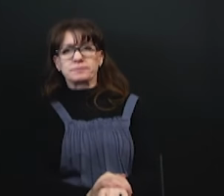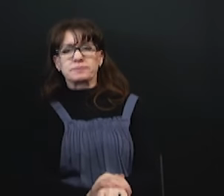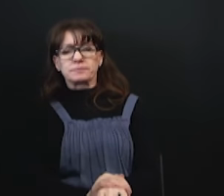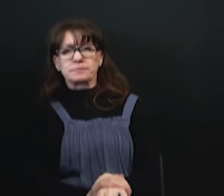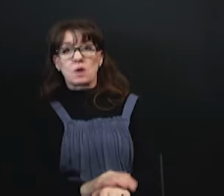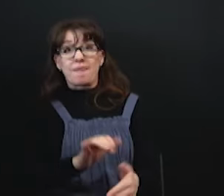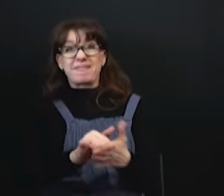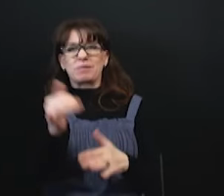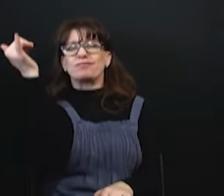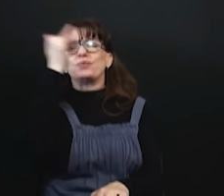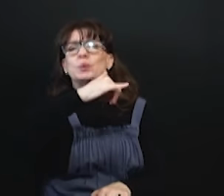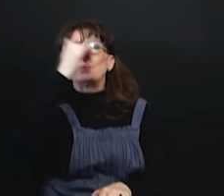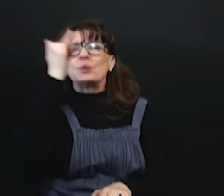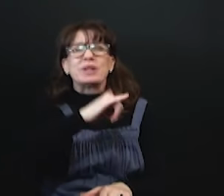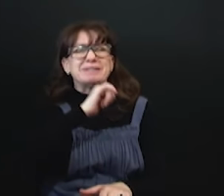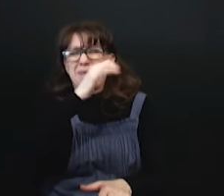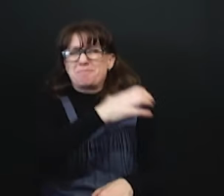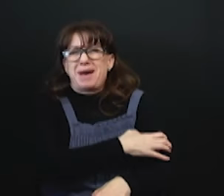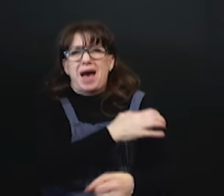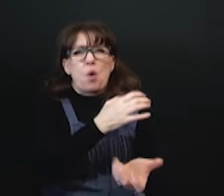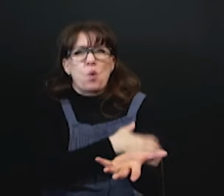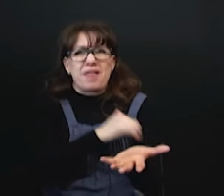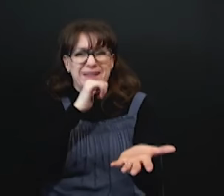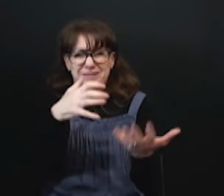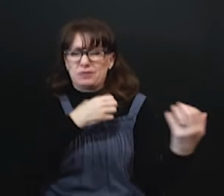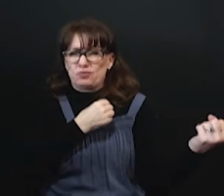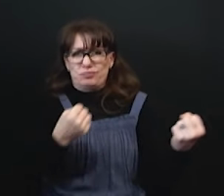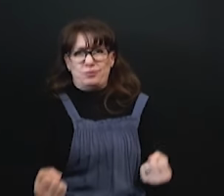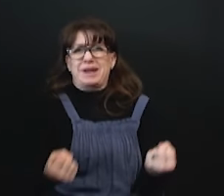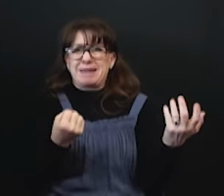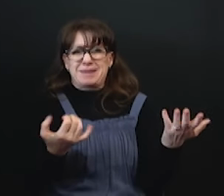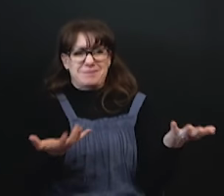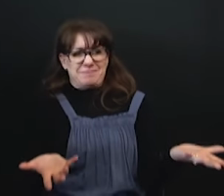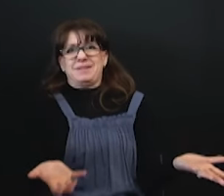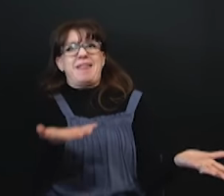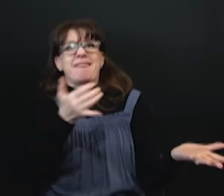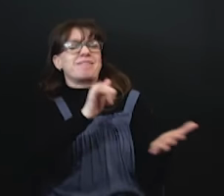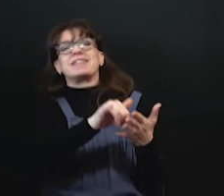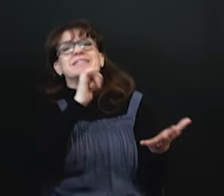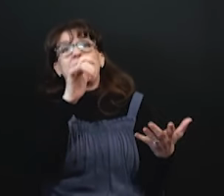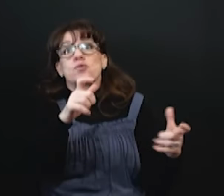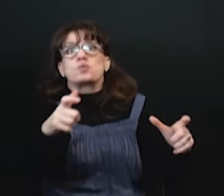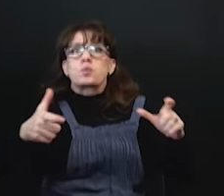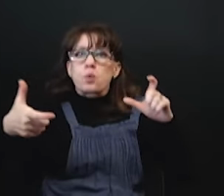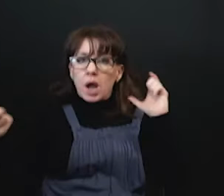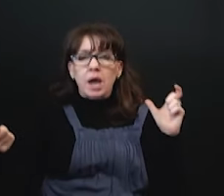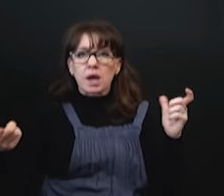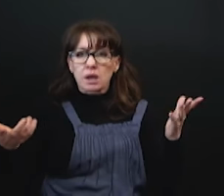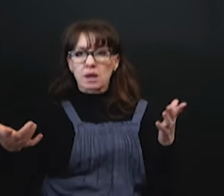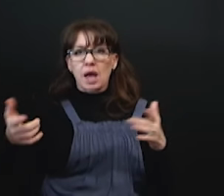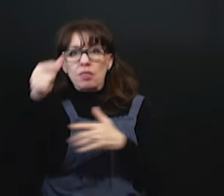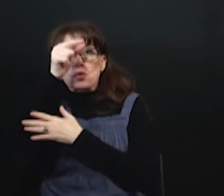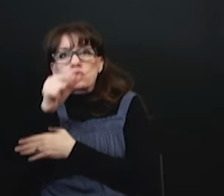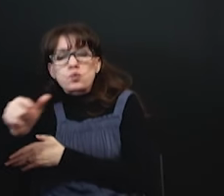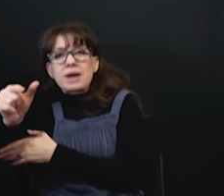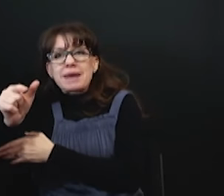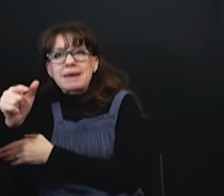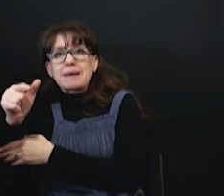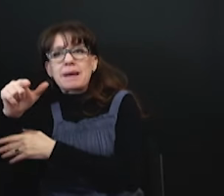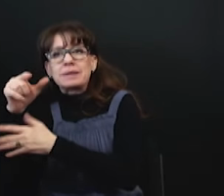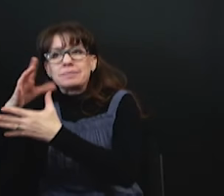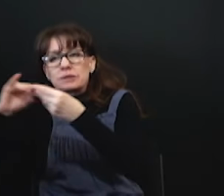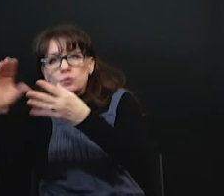was pure foolishness. That's not power. That's not strength. That's not greatness. In Greek mythology, human beings